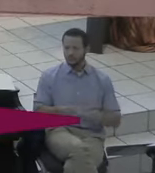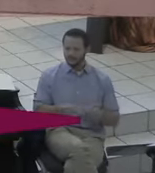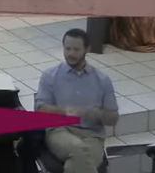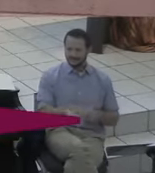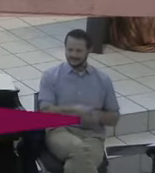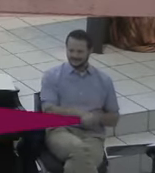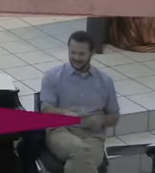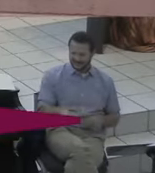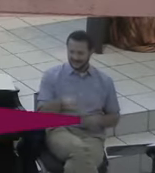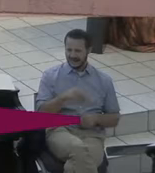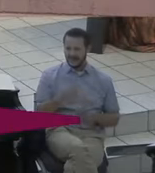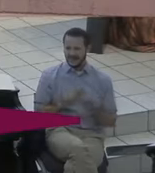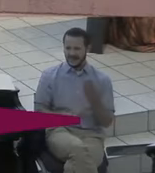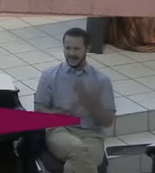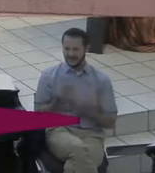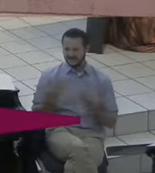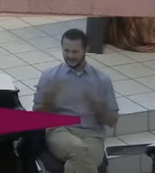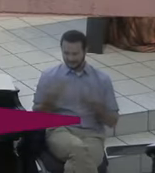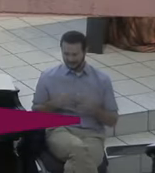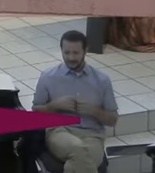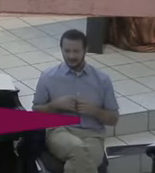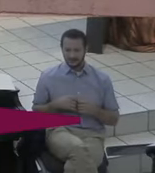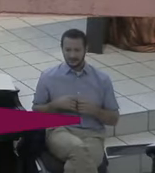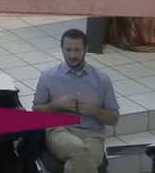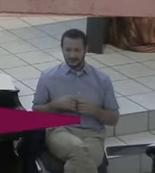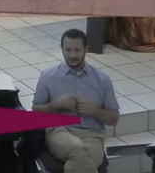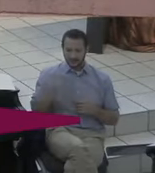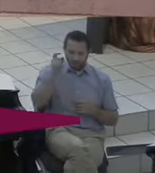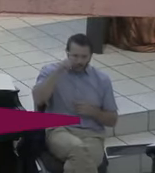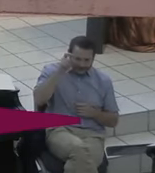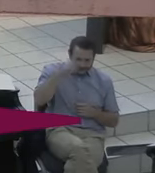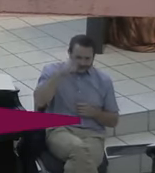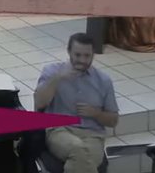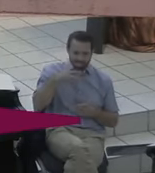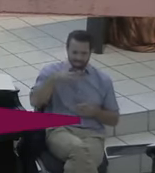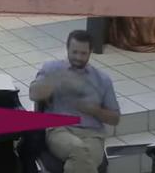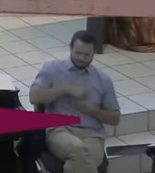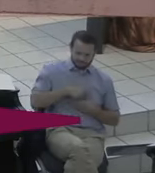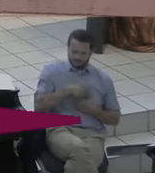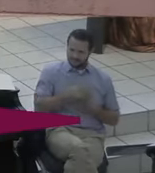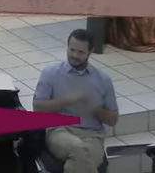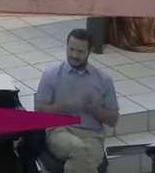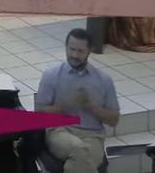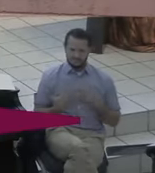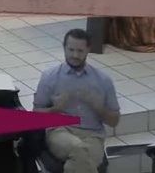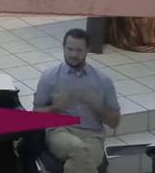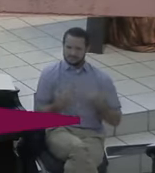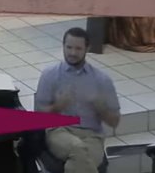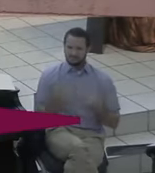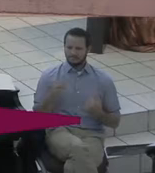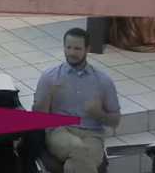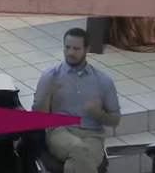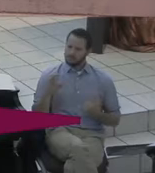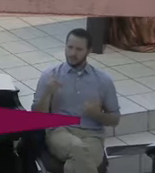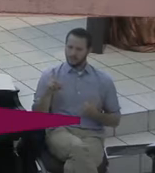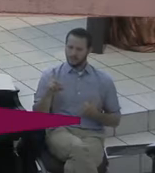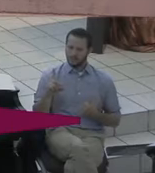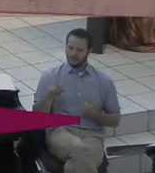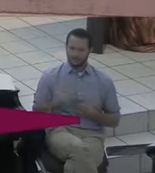hands. Wisdom embodied and emboldened Moses.